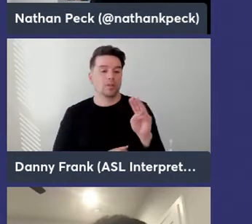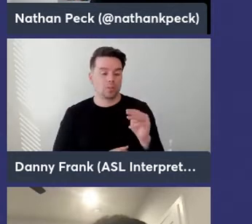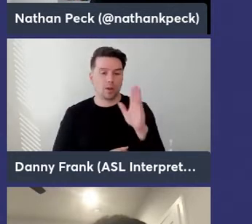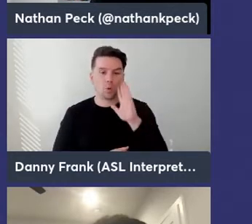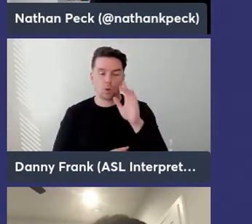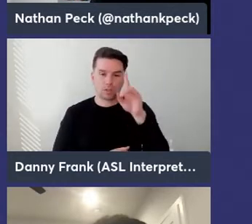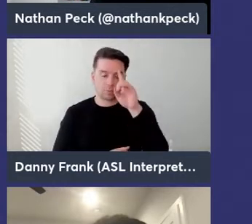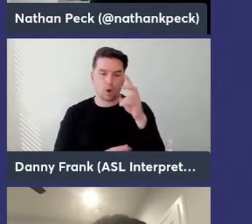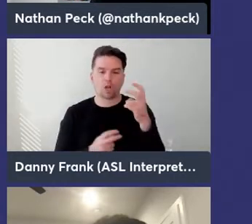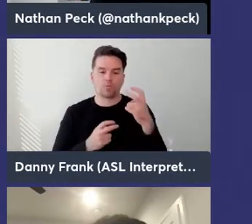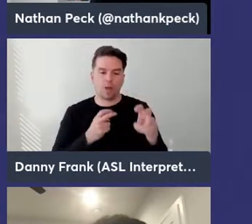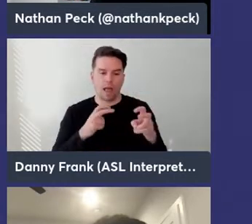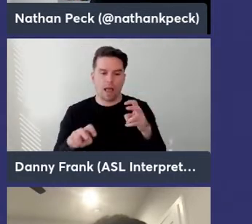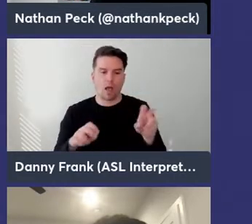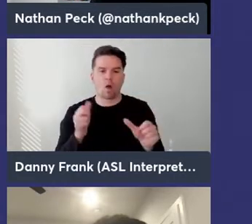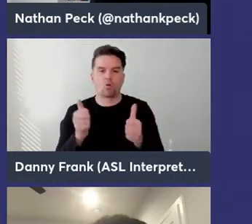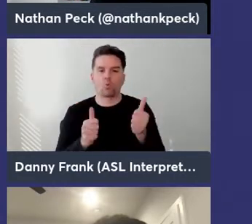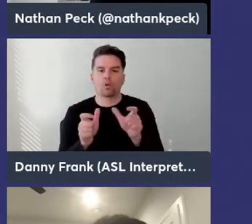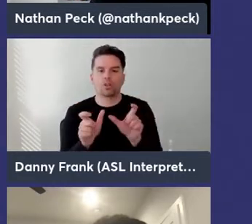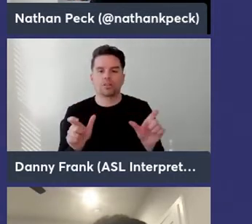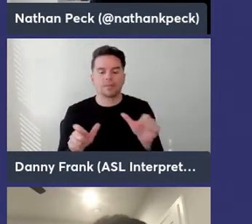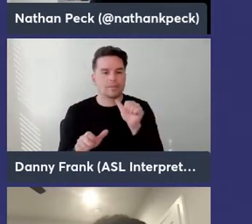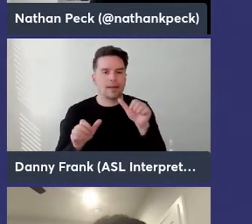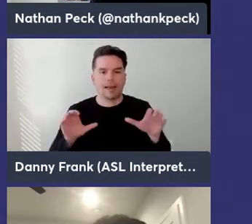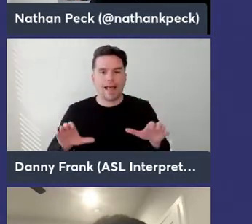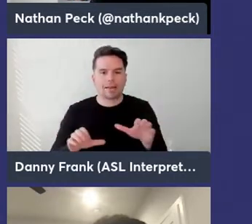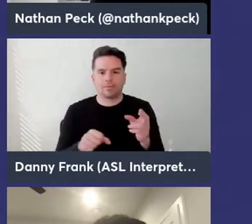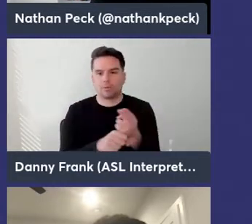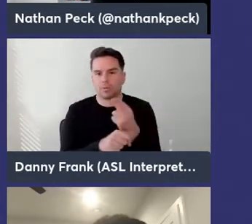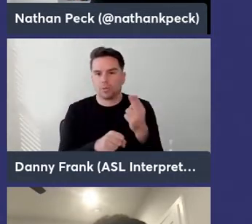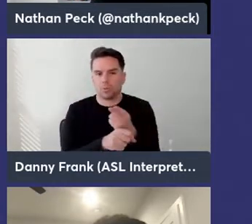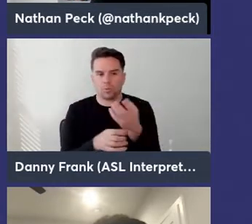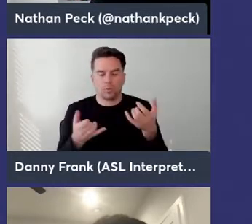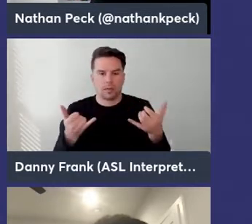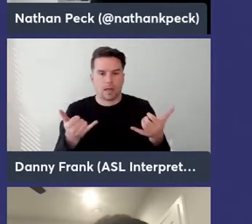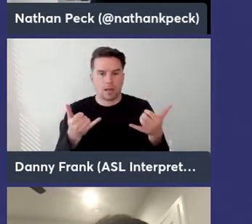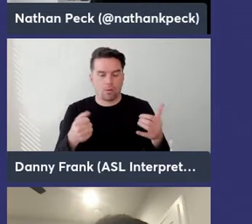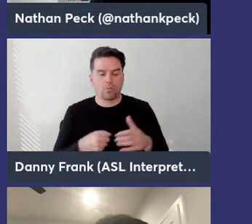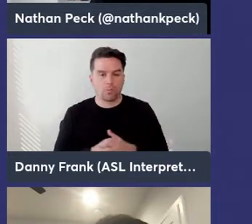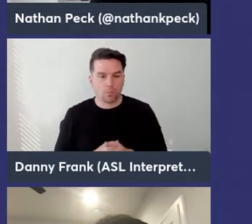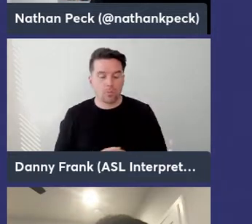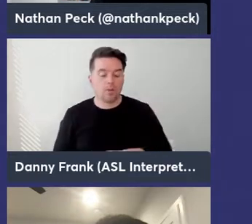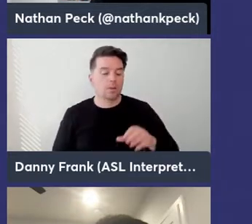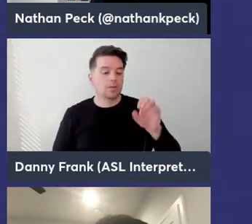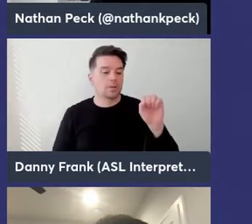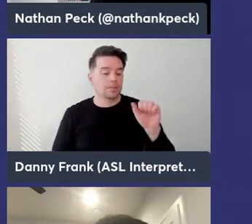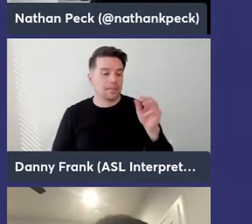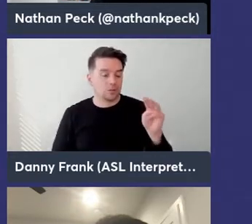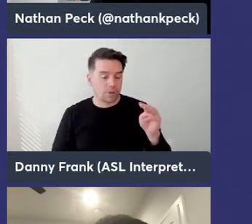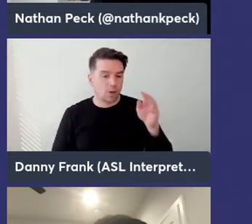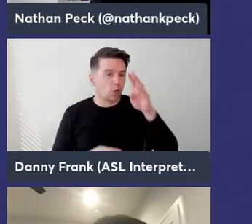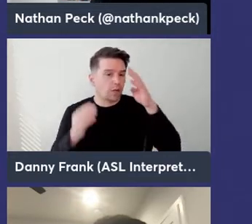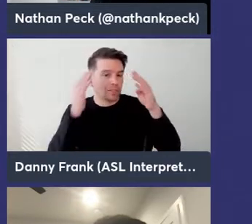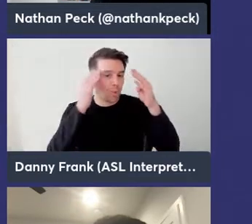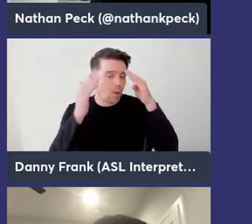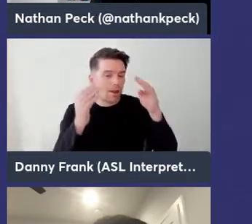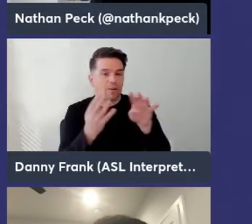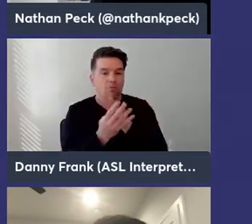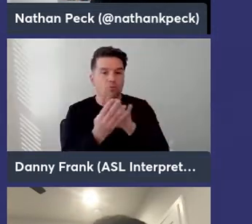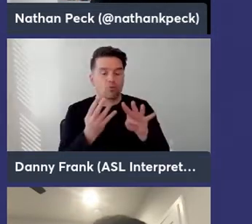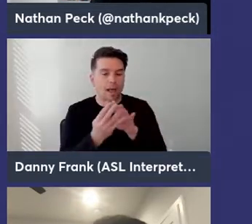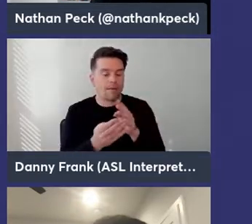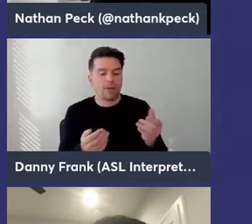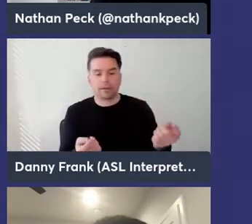being actively being used. Fully managed model placement. So SageMaker is aware of the traffic pattern that's coming